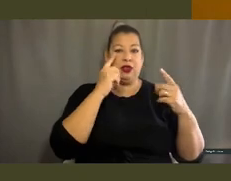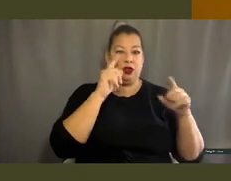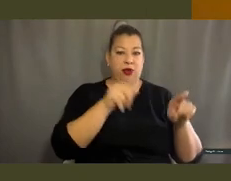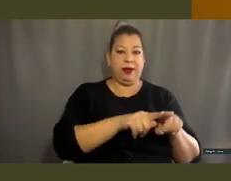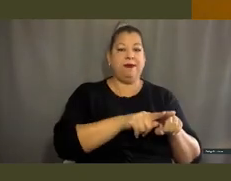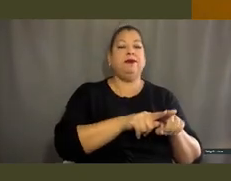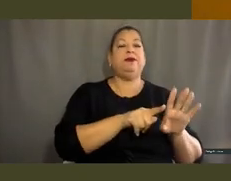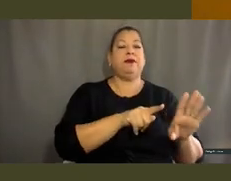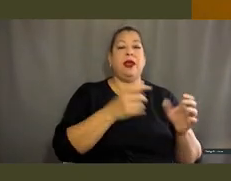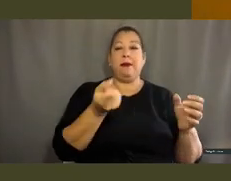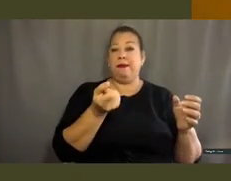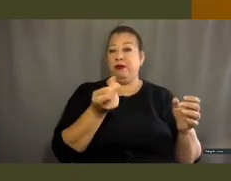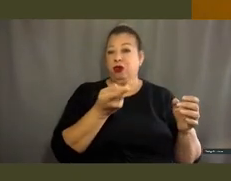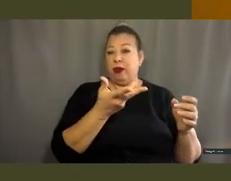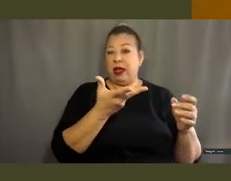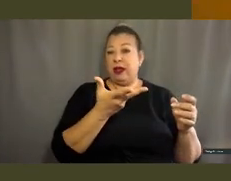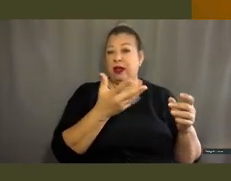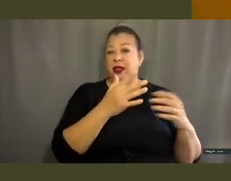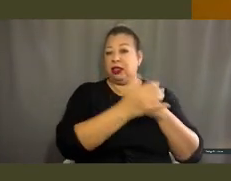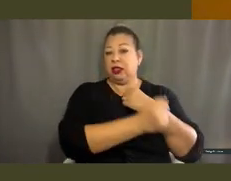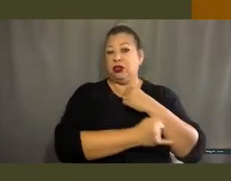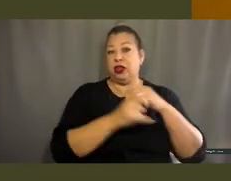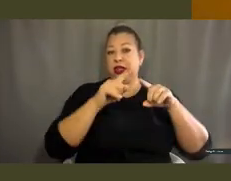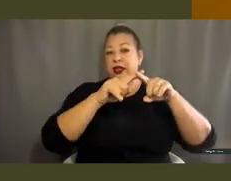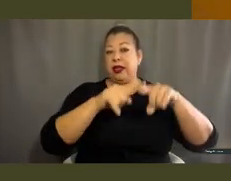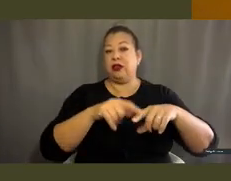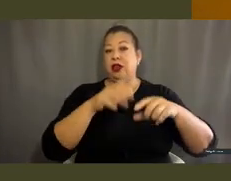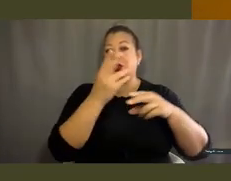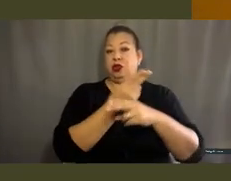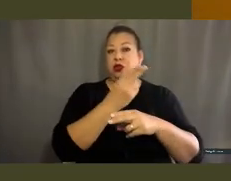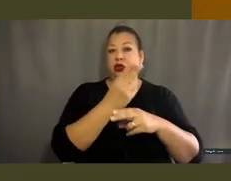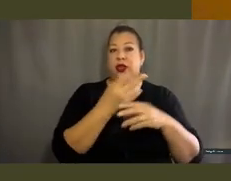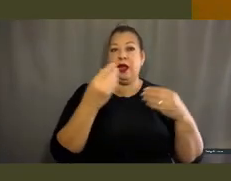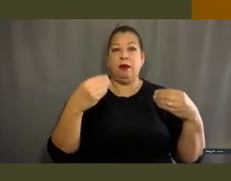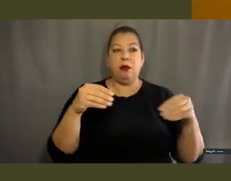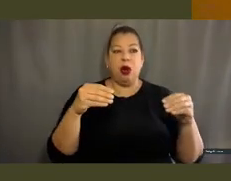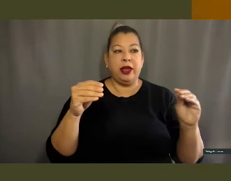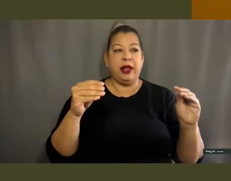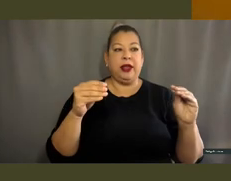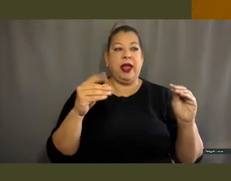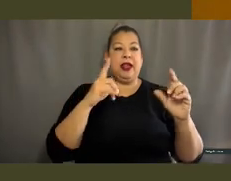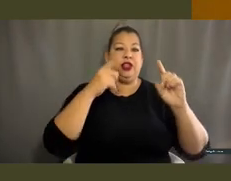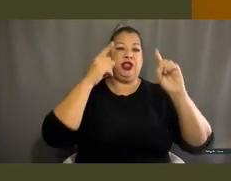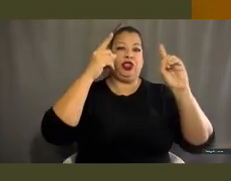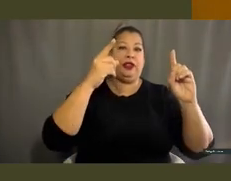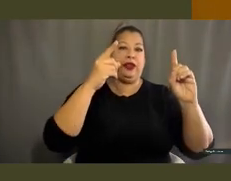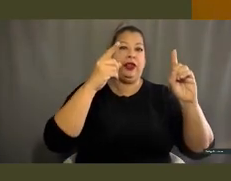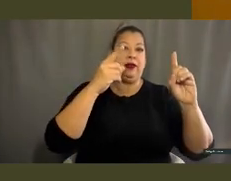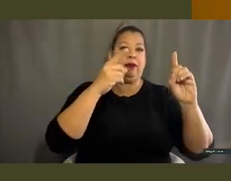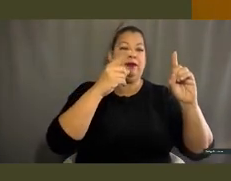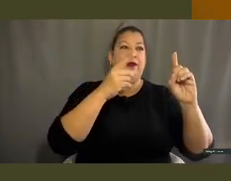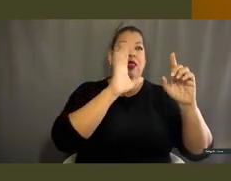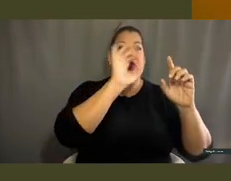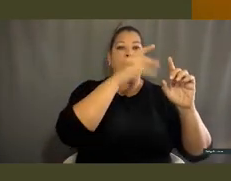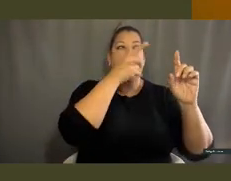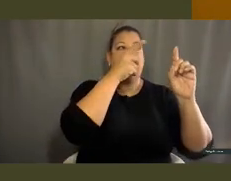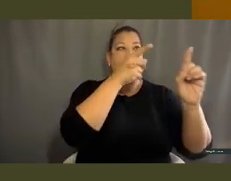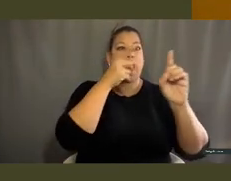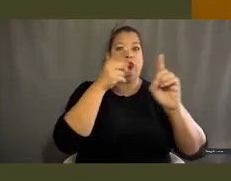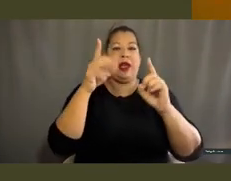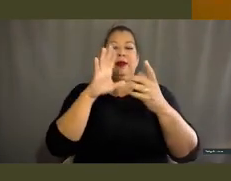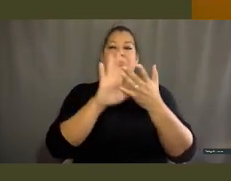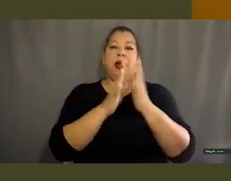of countries who are sort of counting on using market mechanisms and achieving the targets has almost been doubled. And it's probably more than half of the